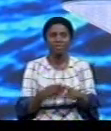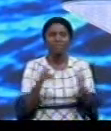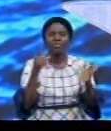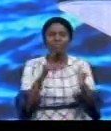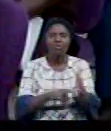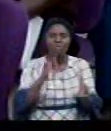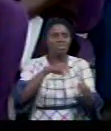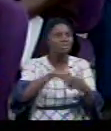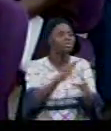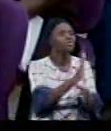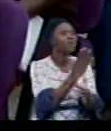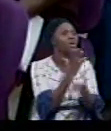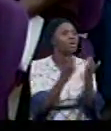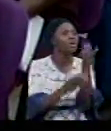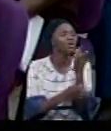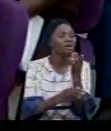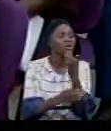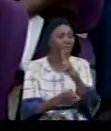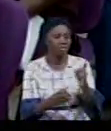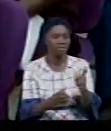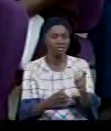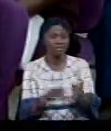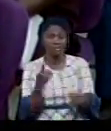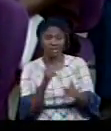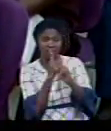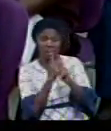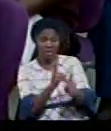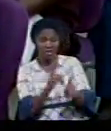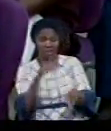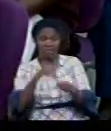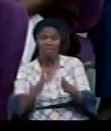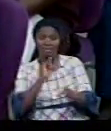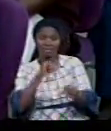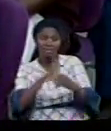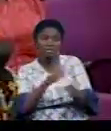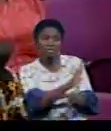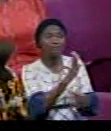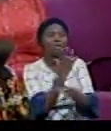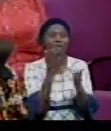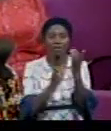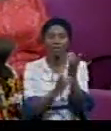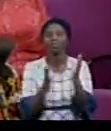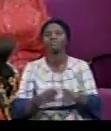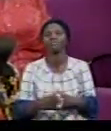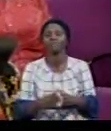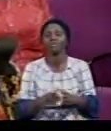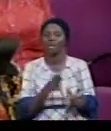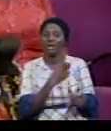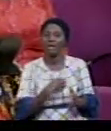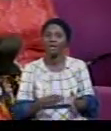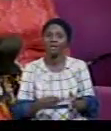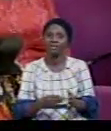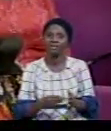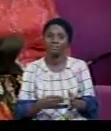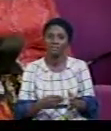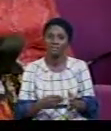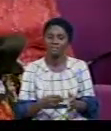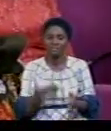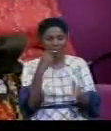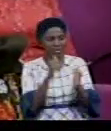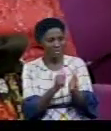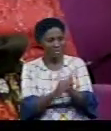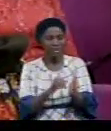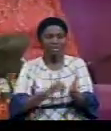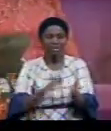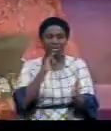your hand. I said, the answer is in your hand. And he said, it's a rod, stretch